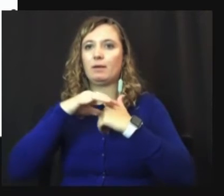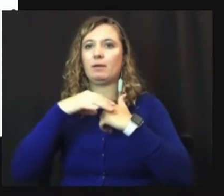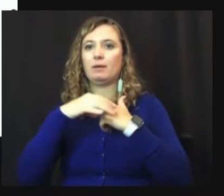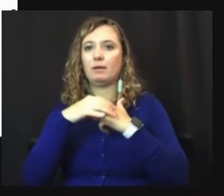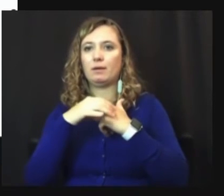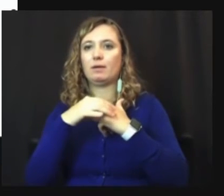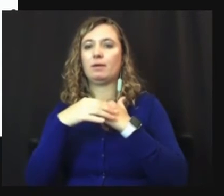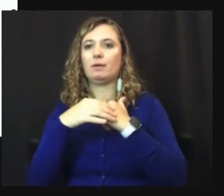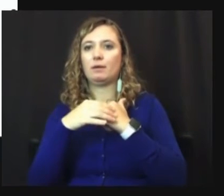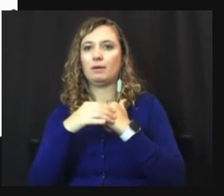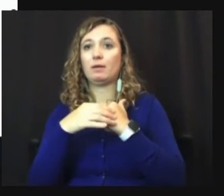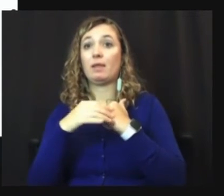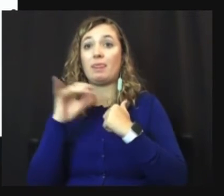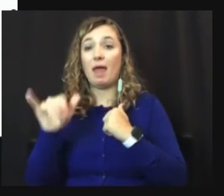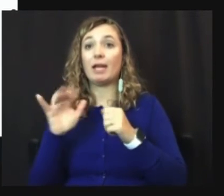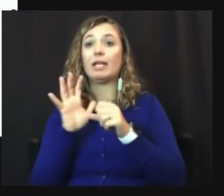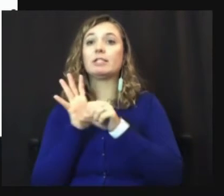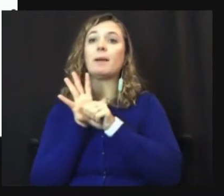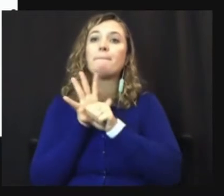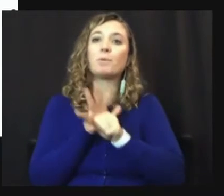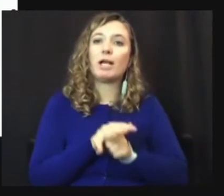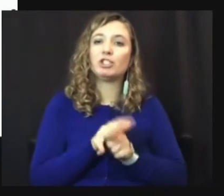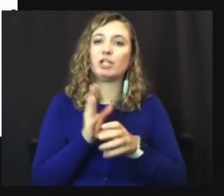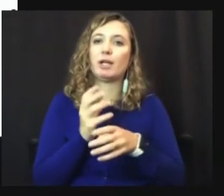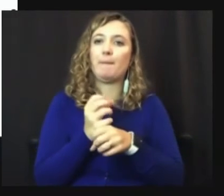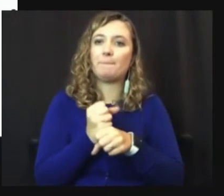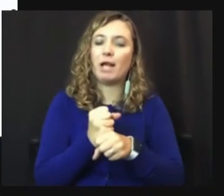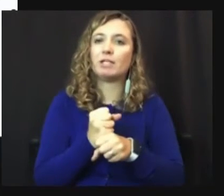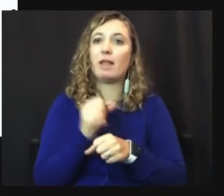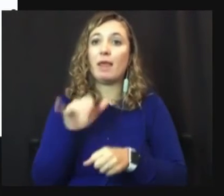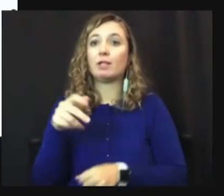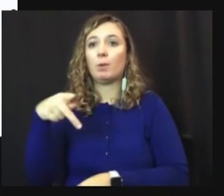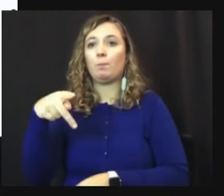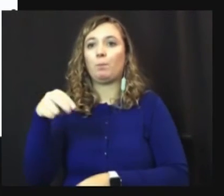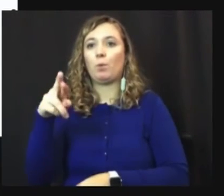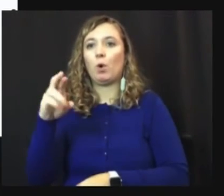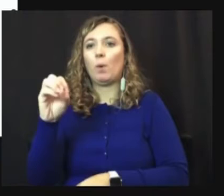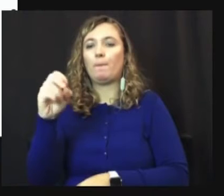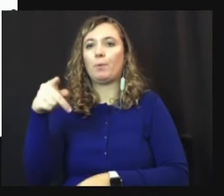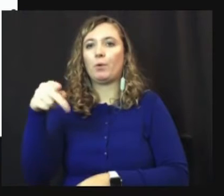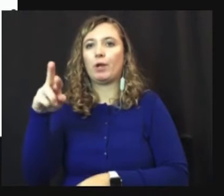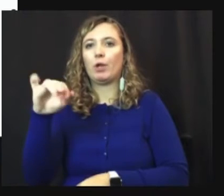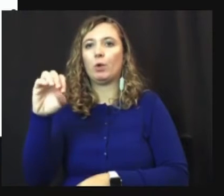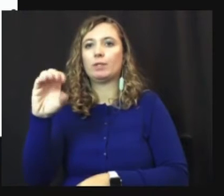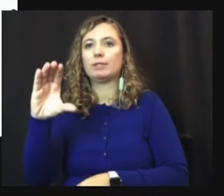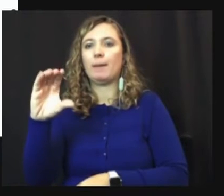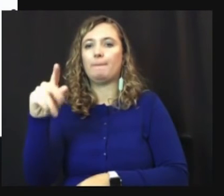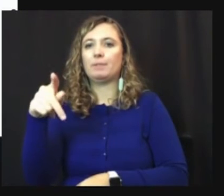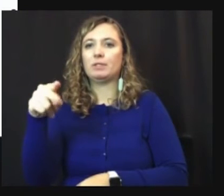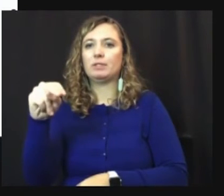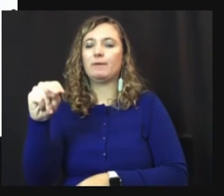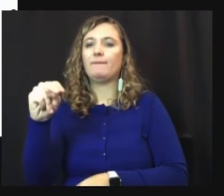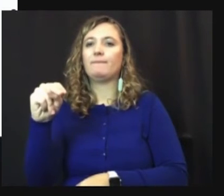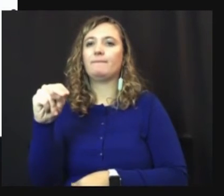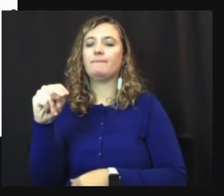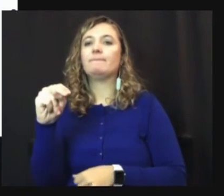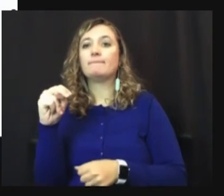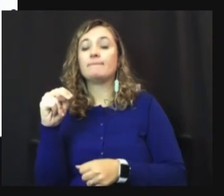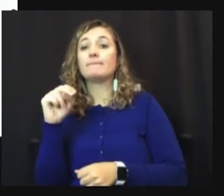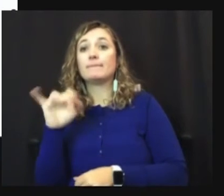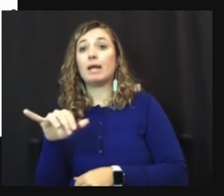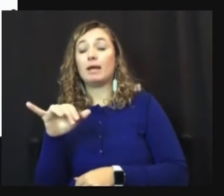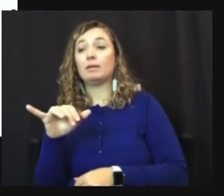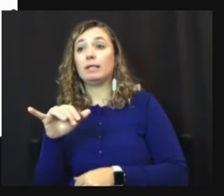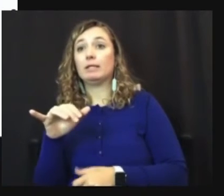is compression. That is the proprioceptive sense, getting a sense of our fingers back. And doing it over and over